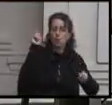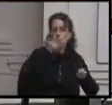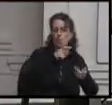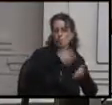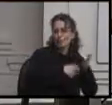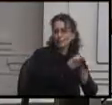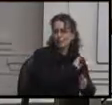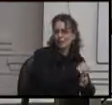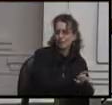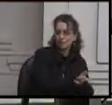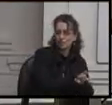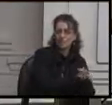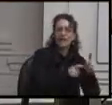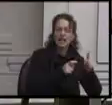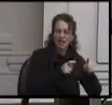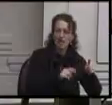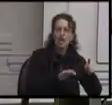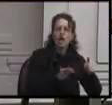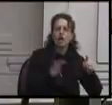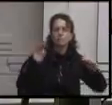that